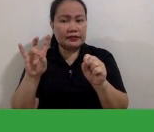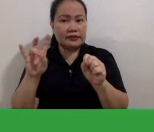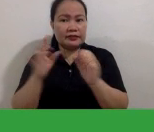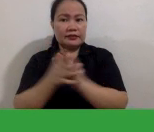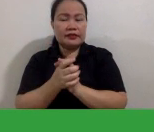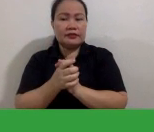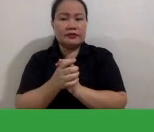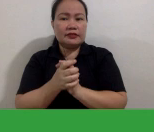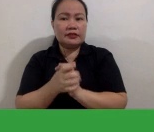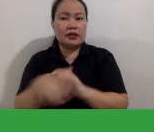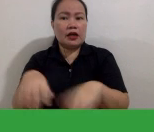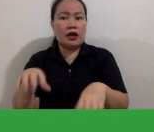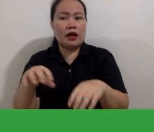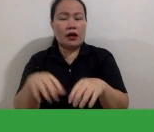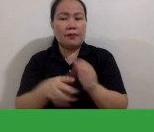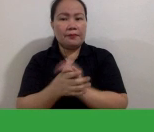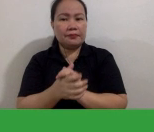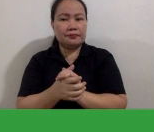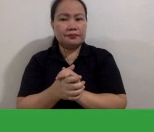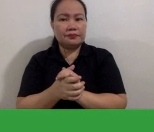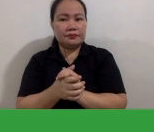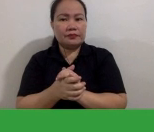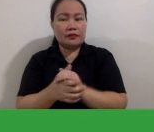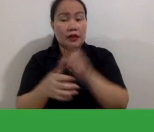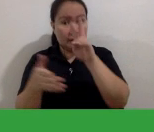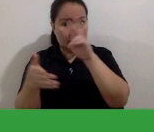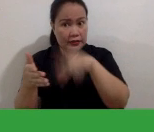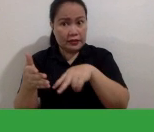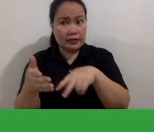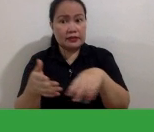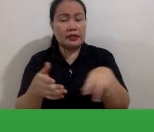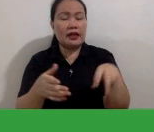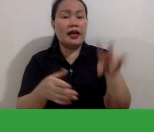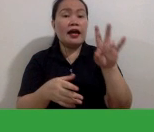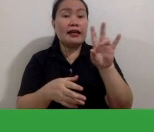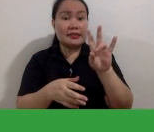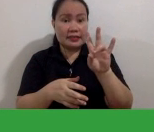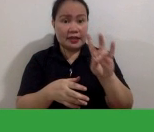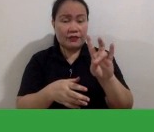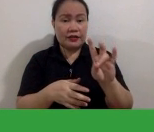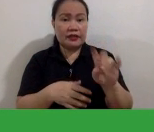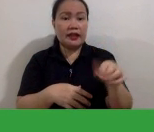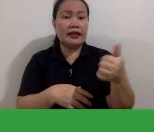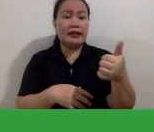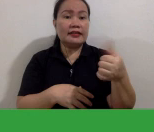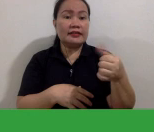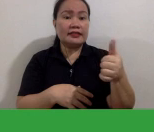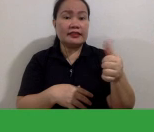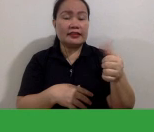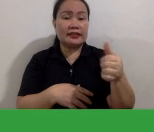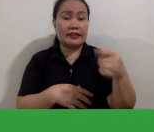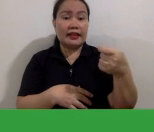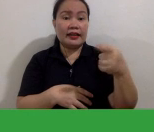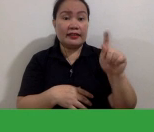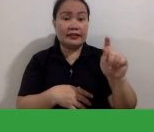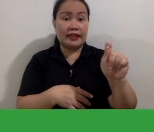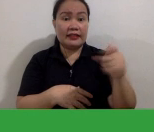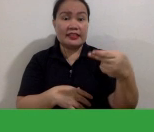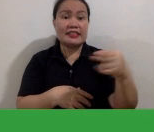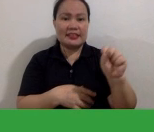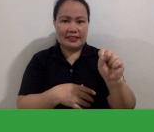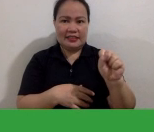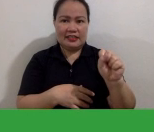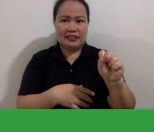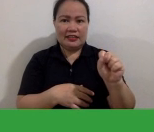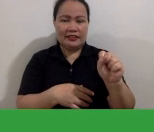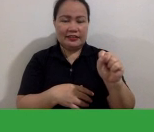take note of your spelling. So, ones, tens. So, this is read as 7 tenths. Okay, hindi na po natin ilalagay na